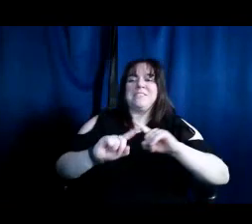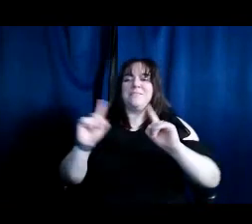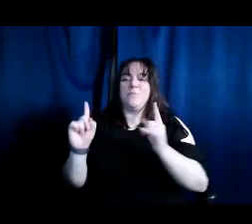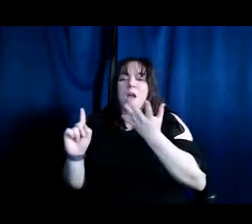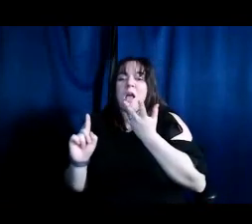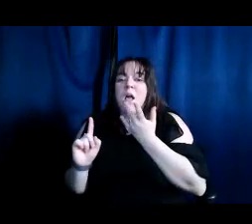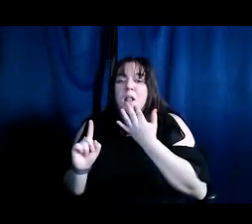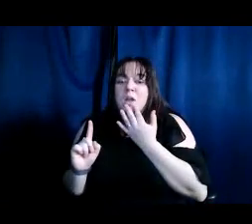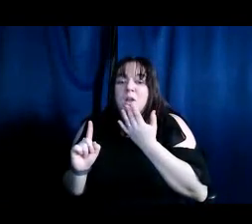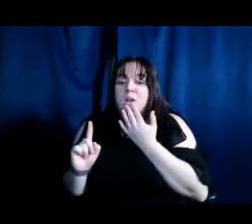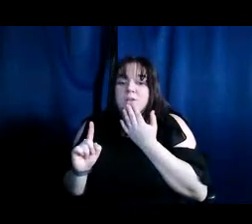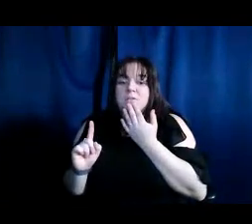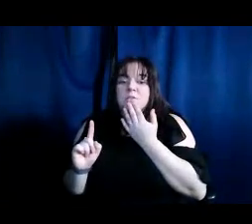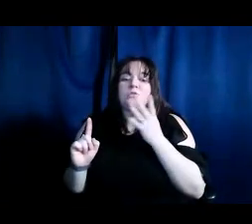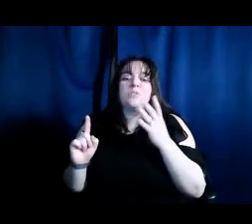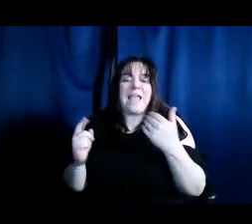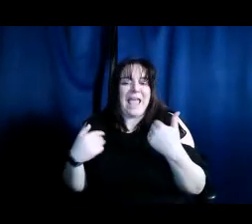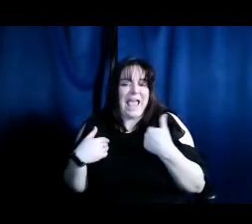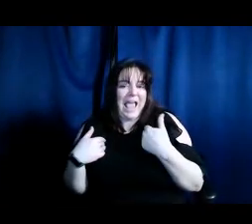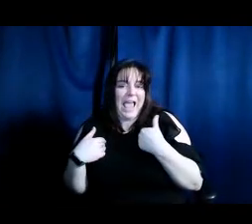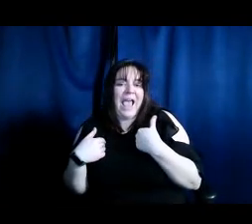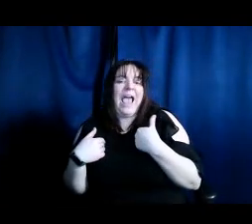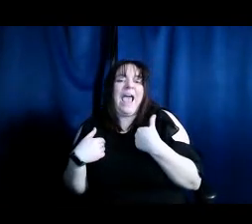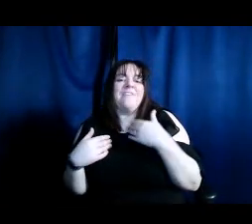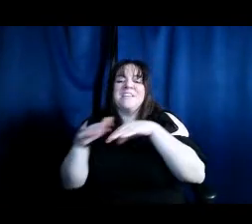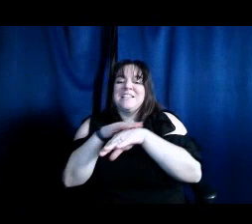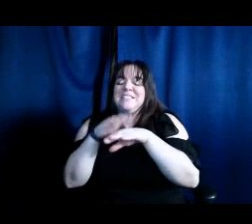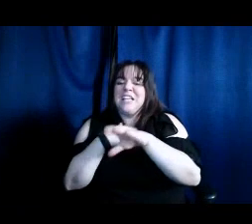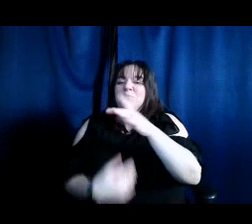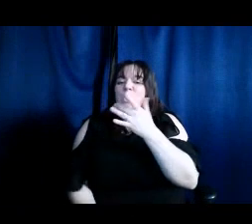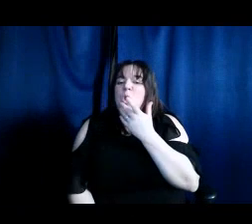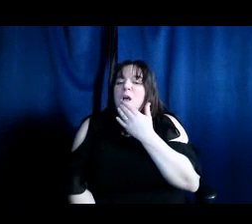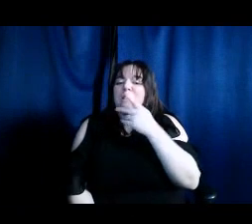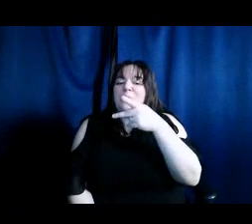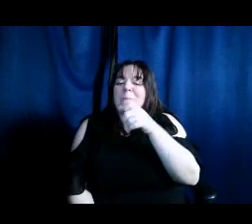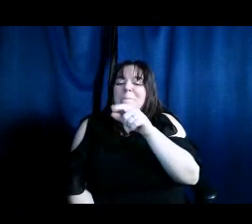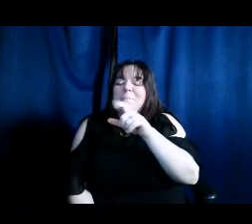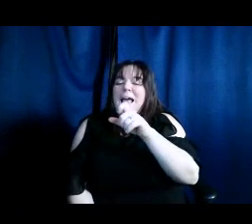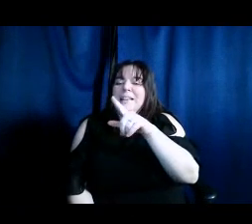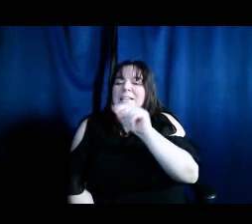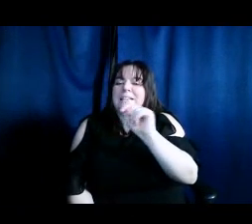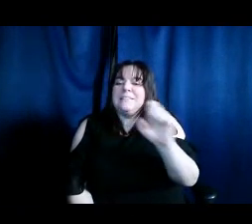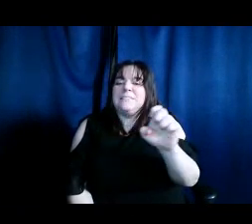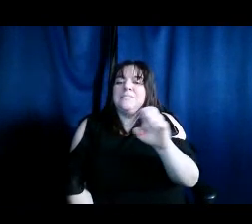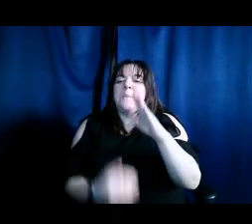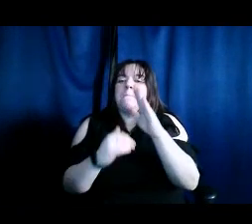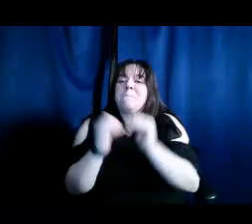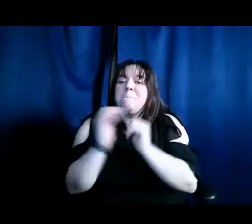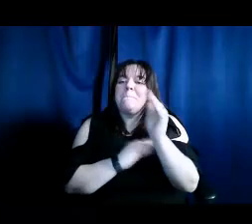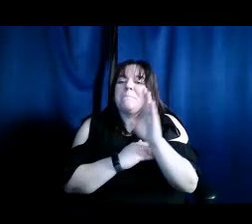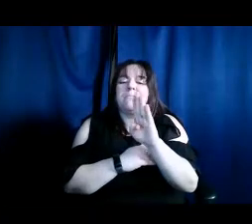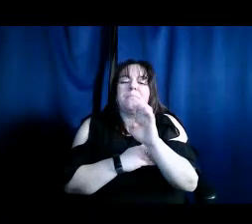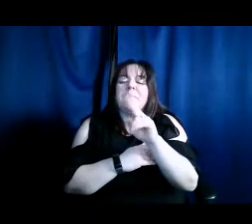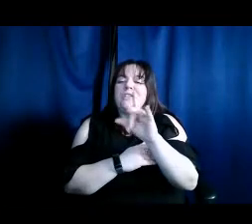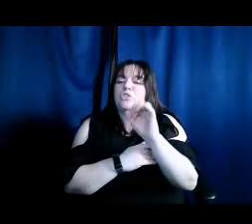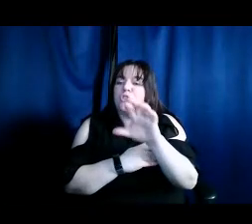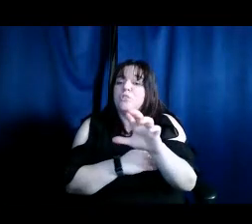Palette Builder to create your color scheme and WebAIM's Contrast Checker to verify color